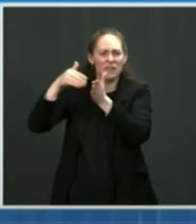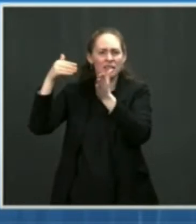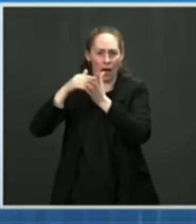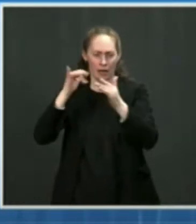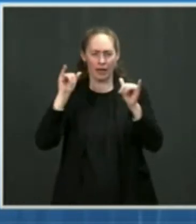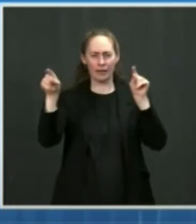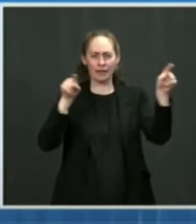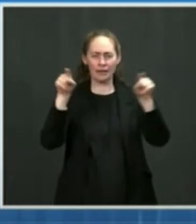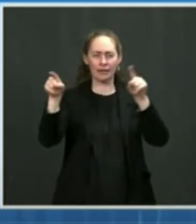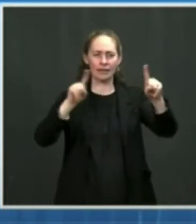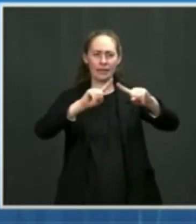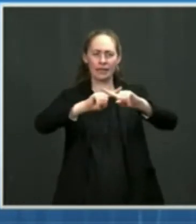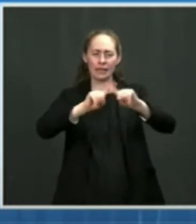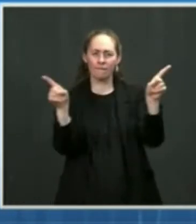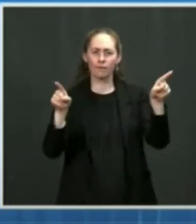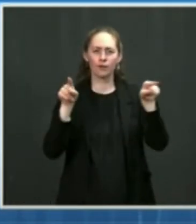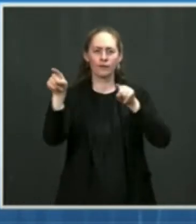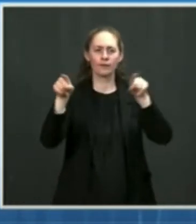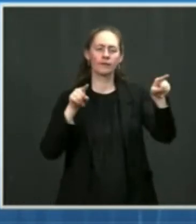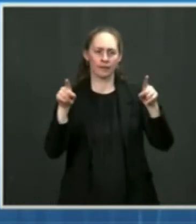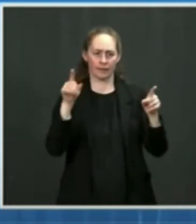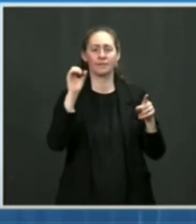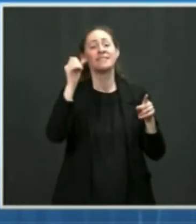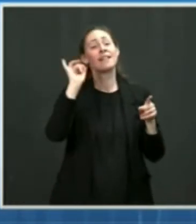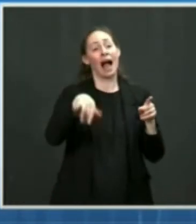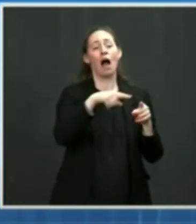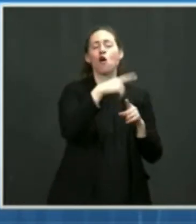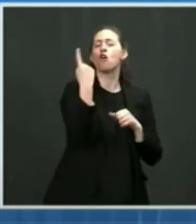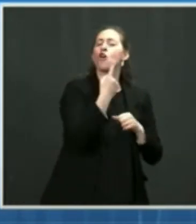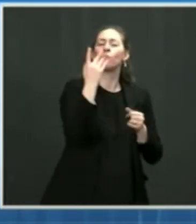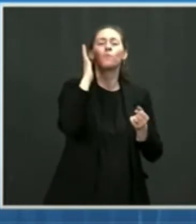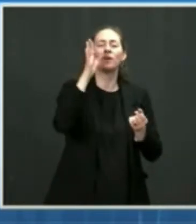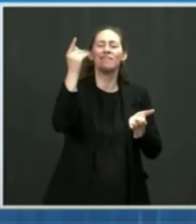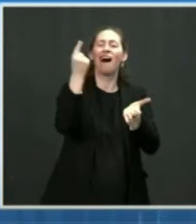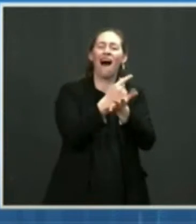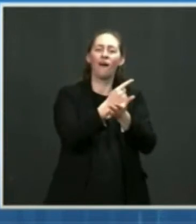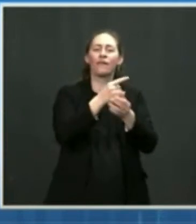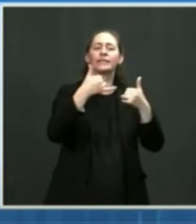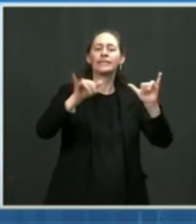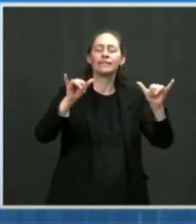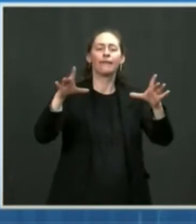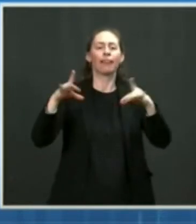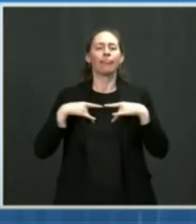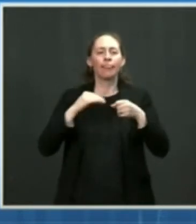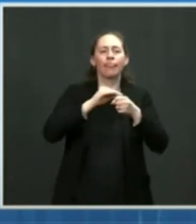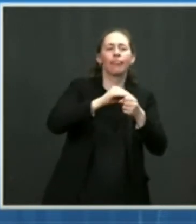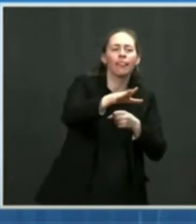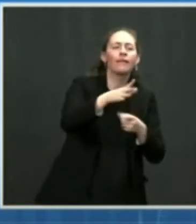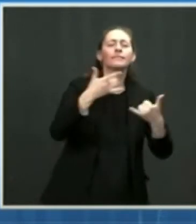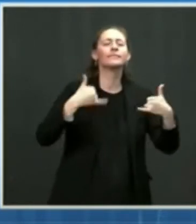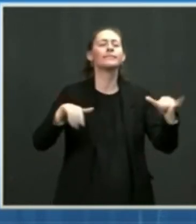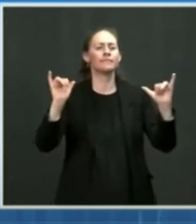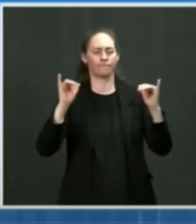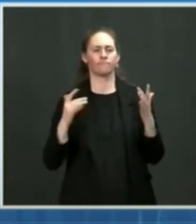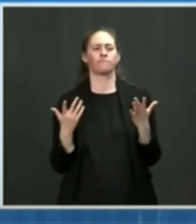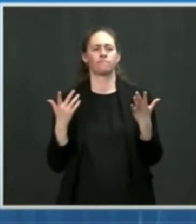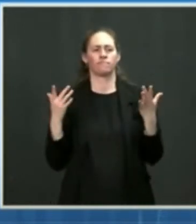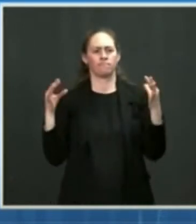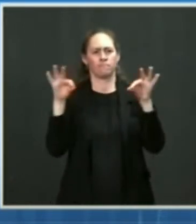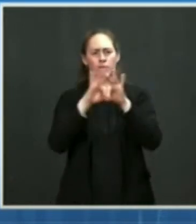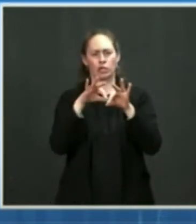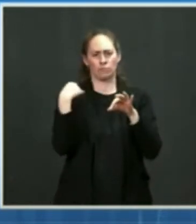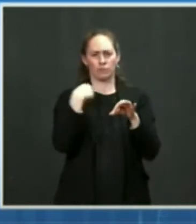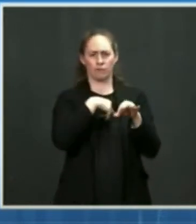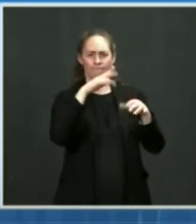you will always see breakthrough. The critical issue is always look at the denominator. Look at what you